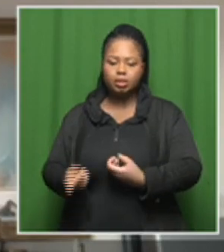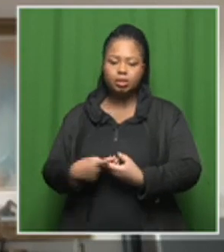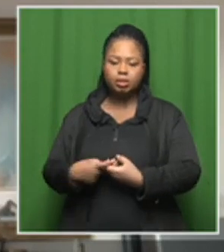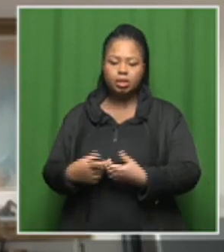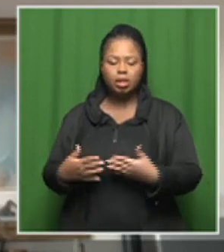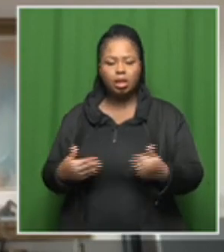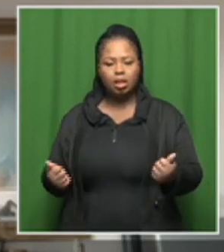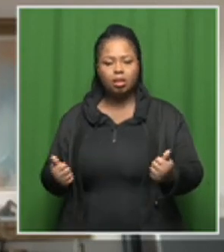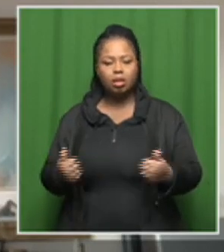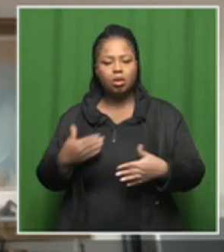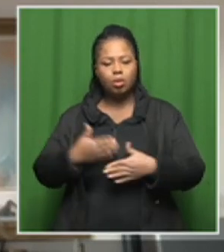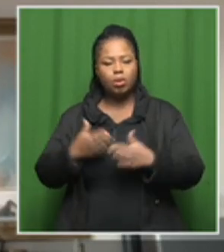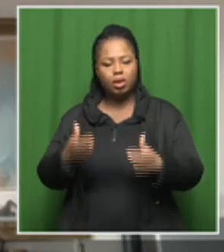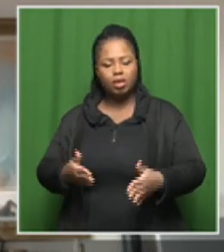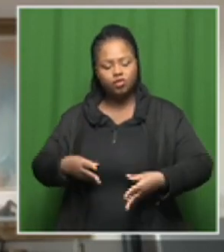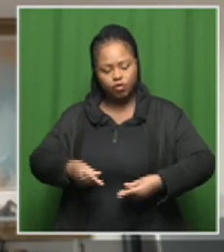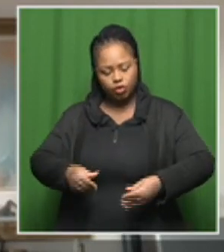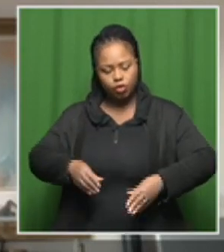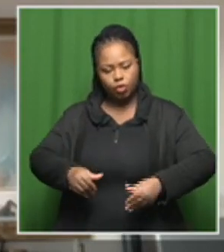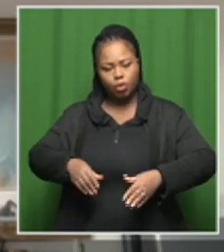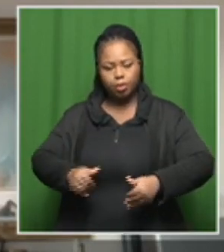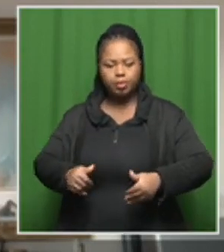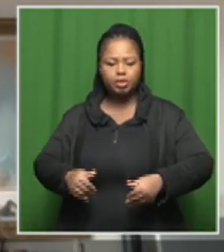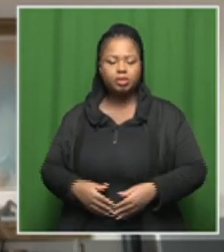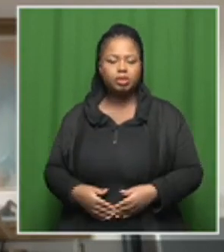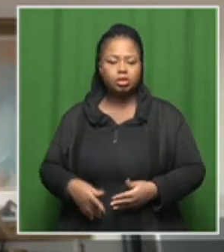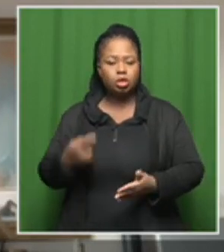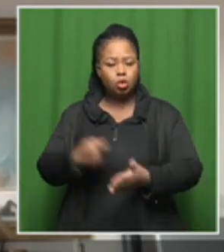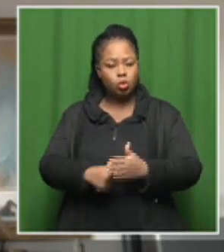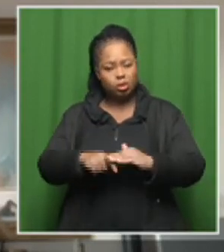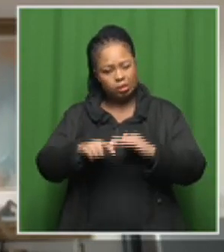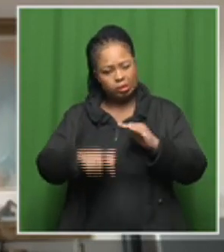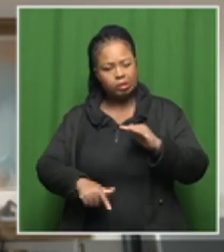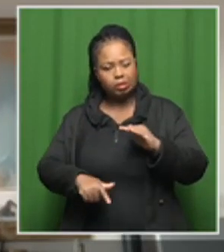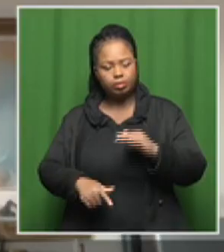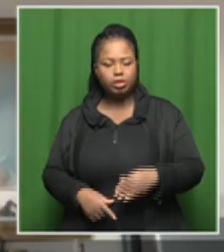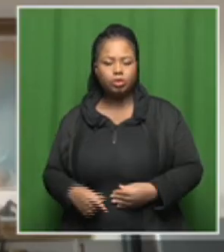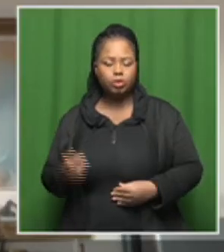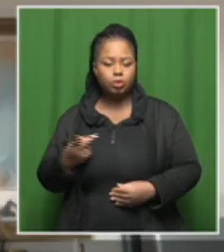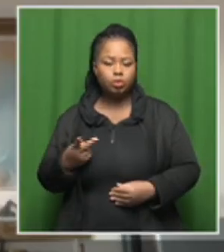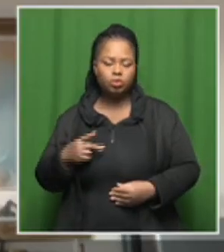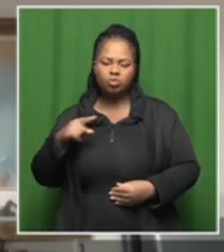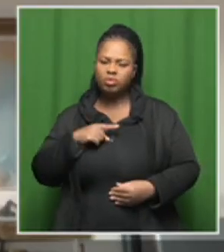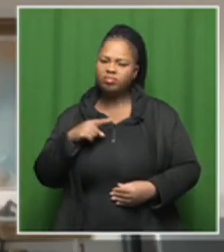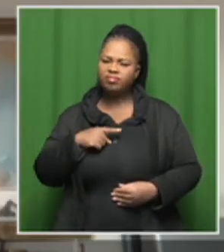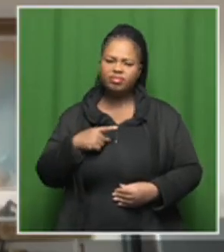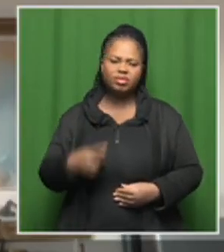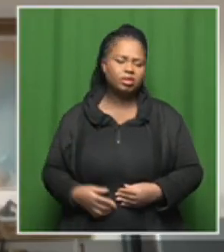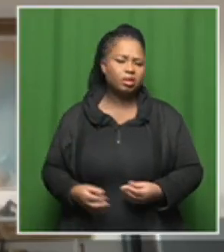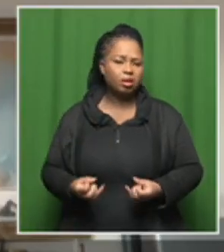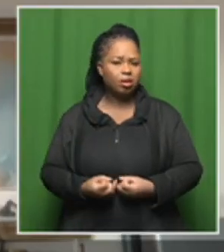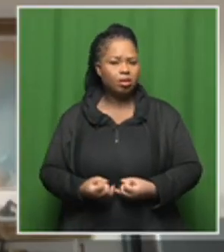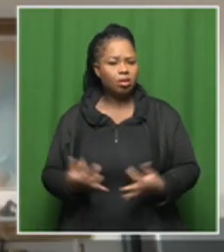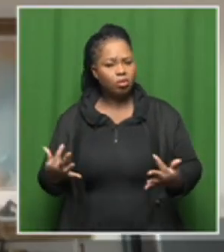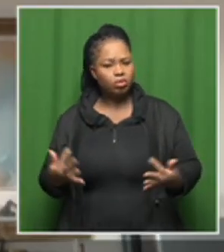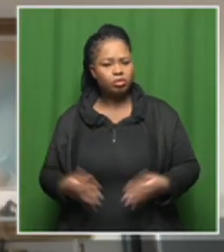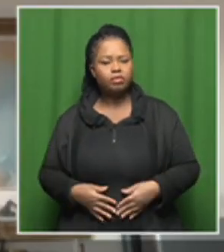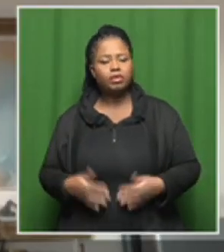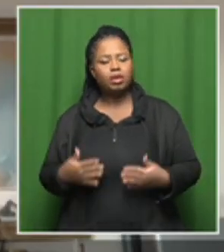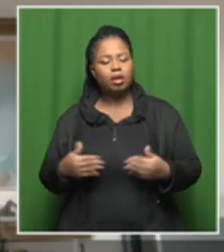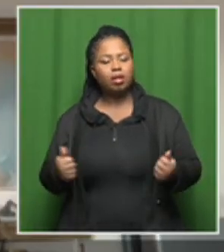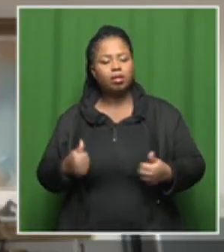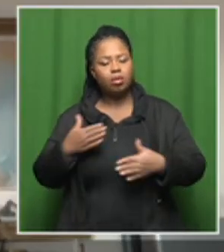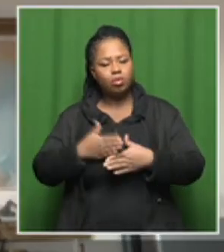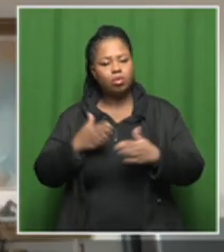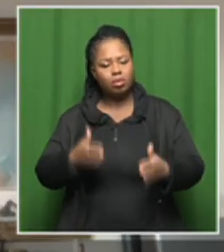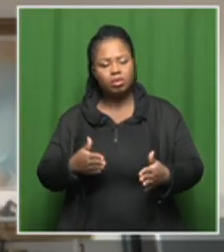such as physiotherapists, which then reduce the cost and also increase the access, because there's many more of those types of health workers living in